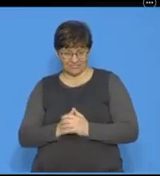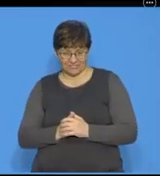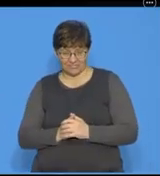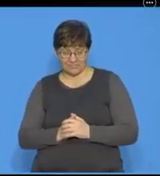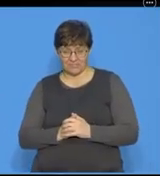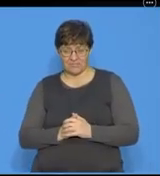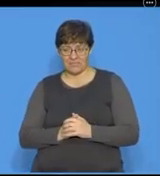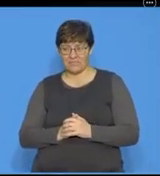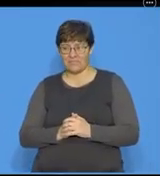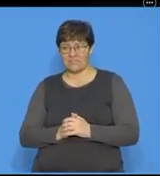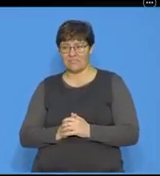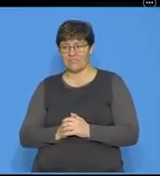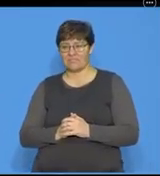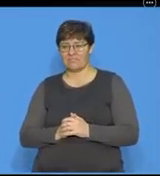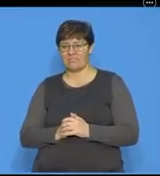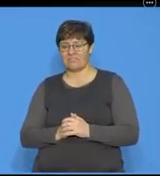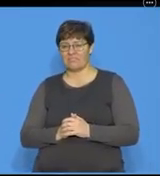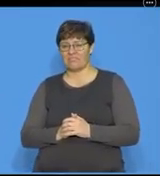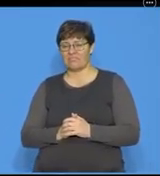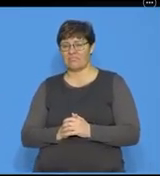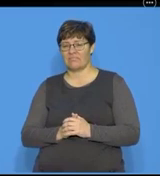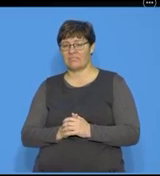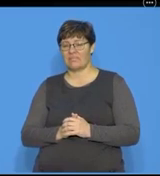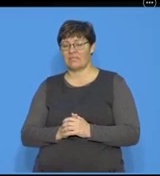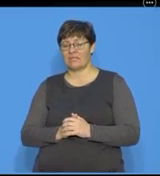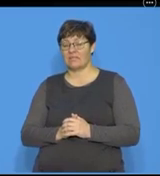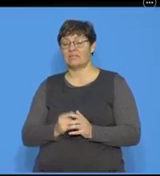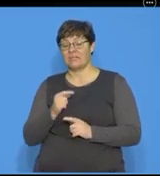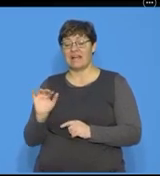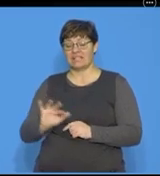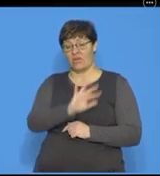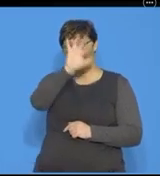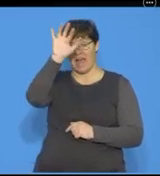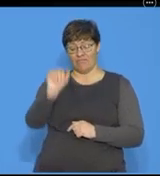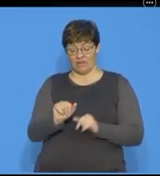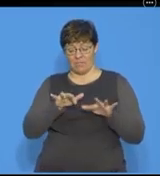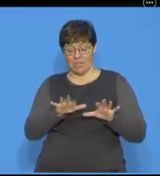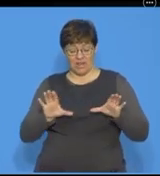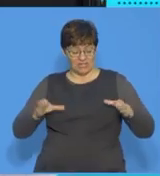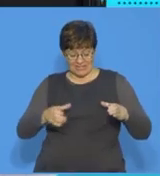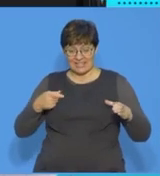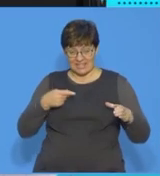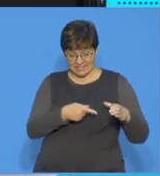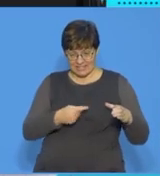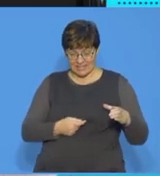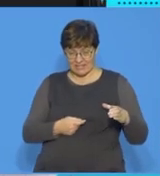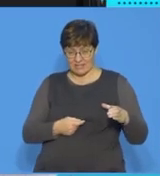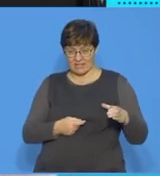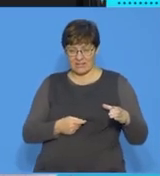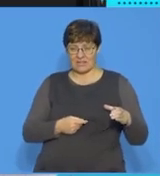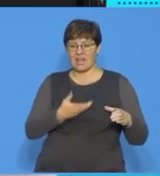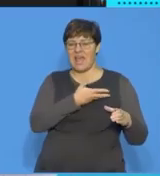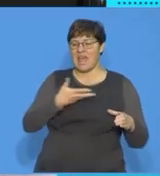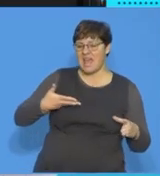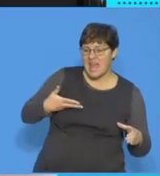older. So we're going to take this South African population age